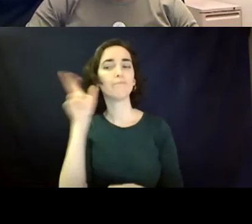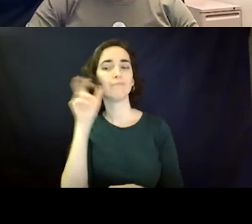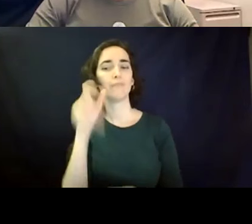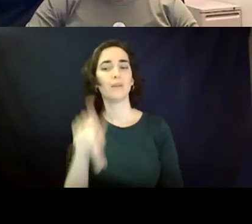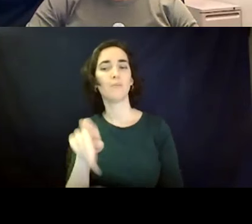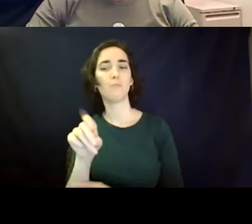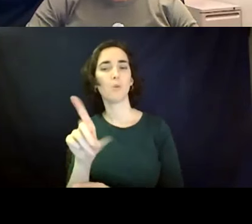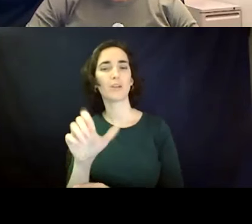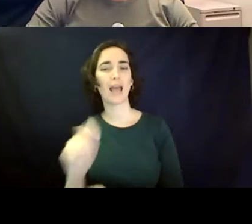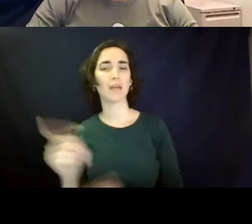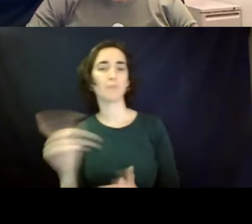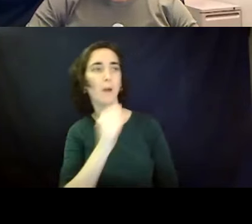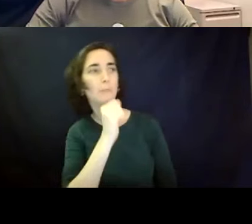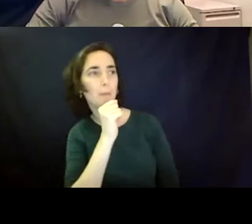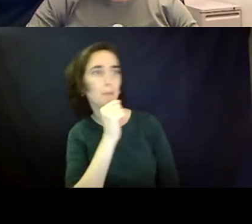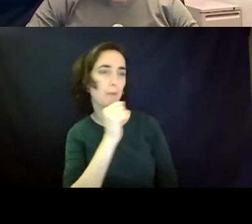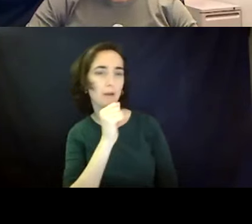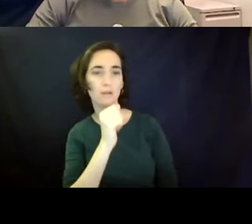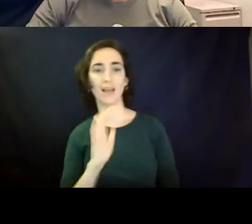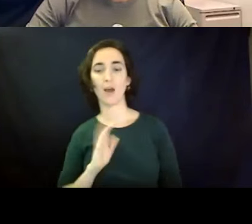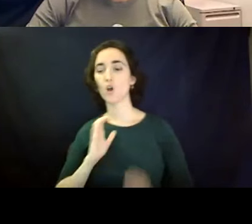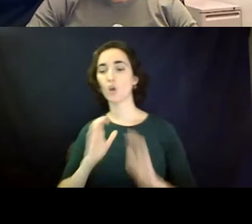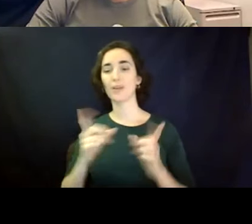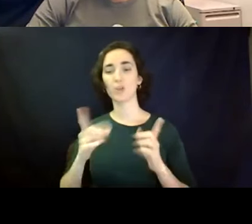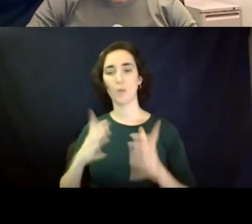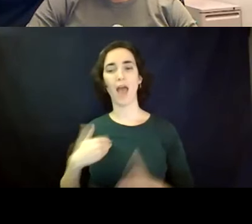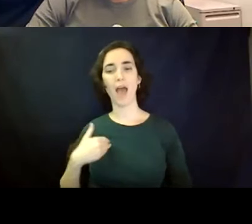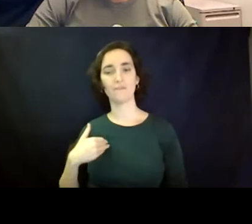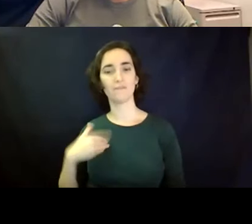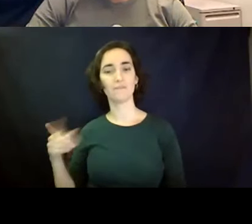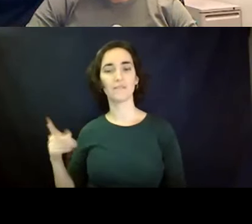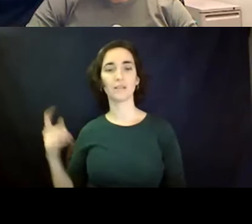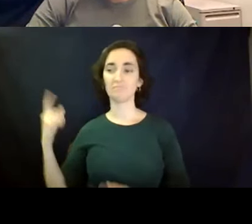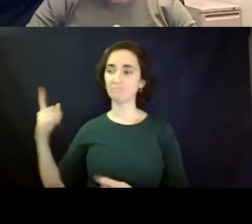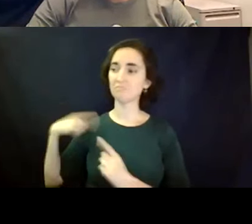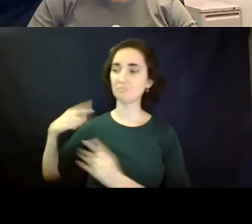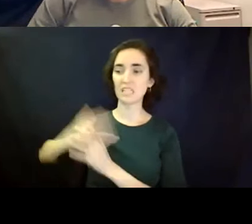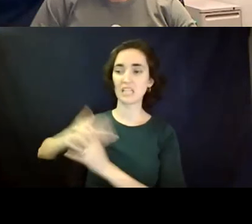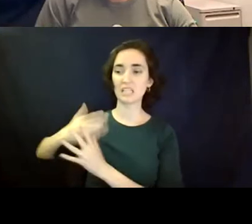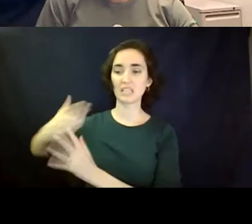Our communications director has podcasts. They're all archived. You can go to